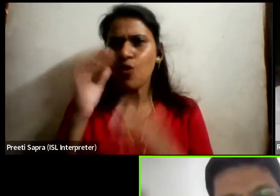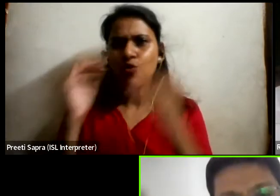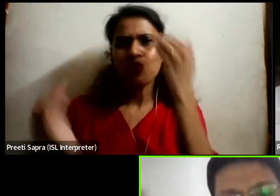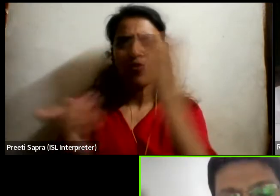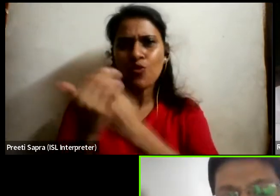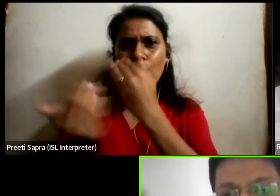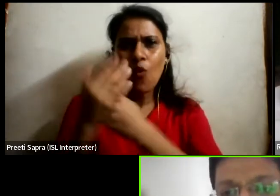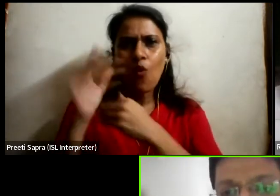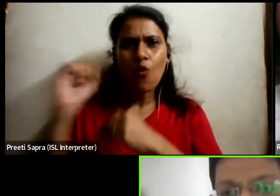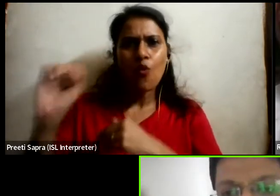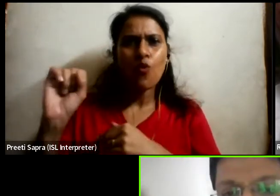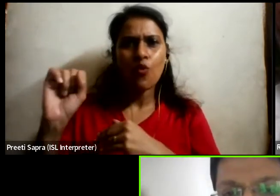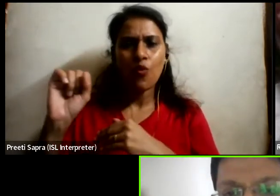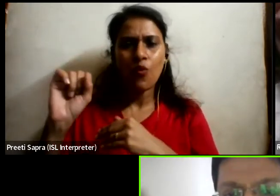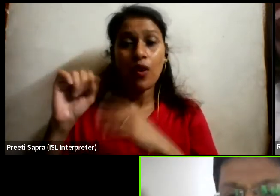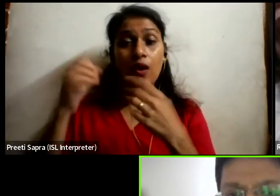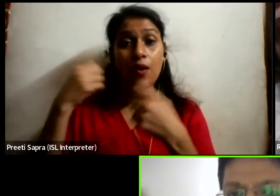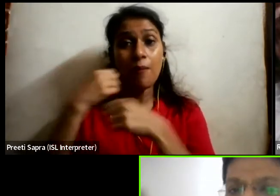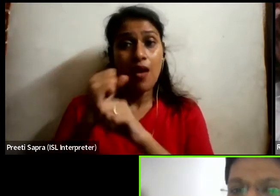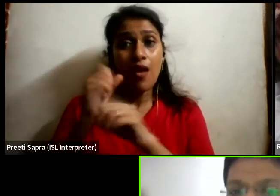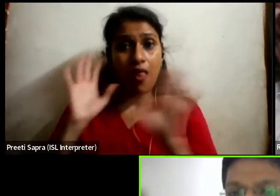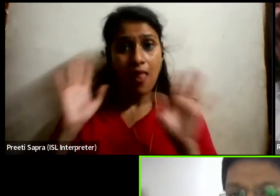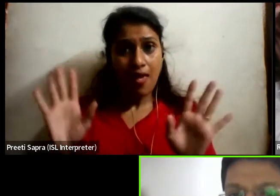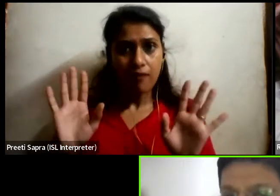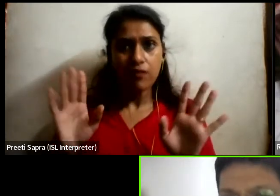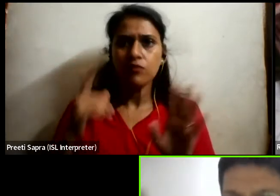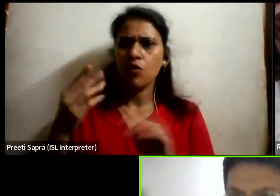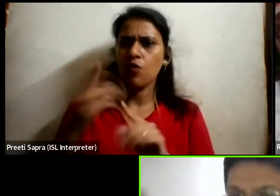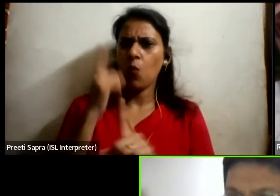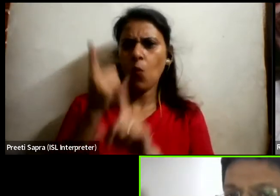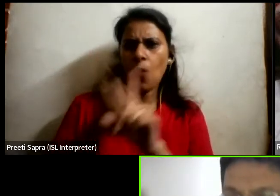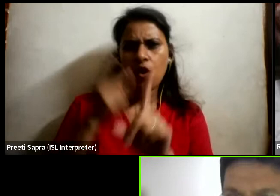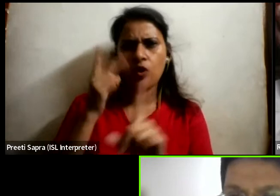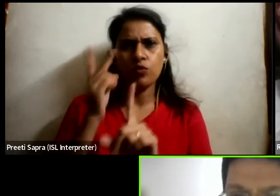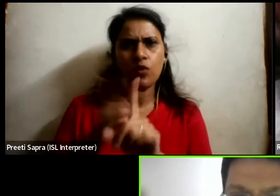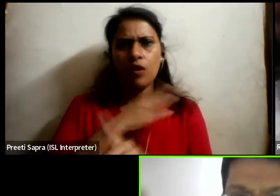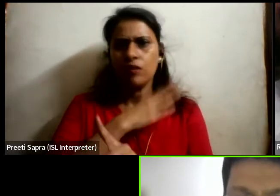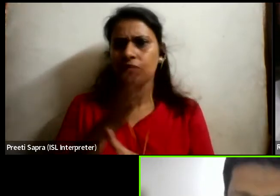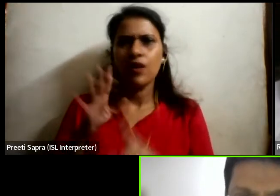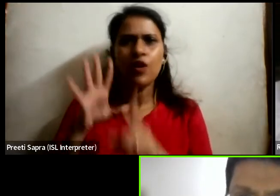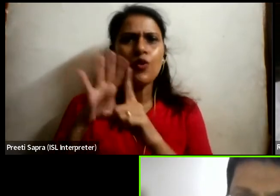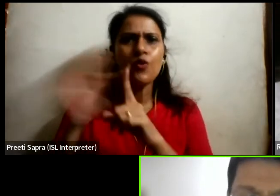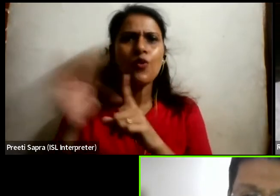Netflix in the last 1 year or so, even though the policy doesn't apply to